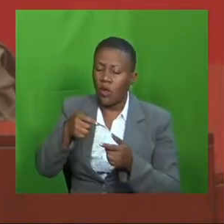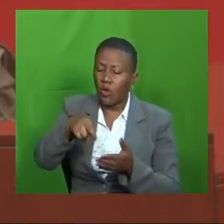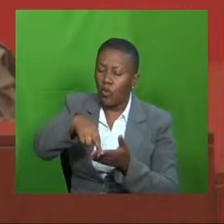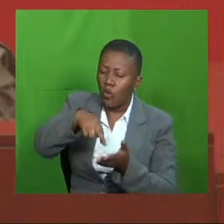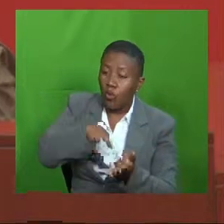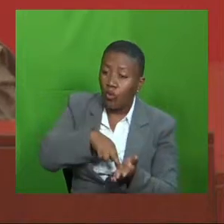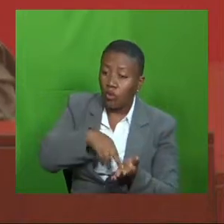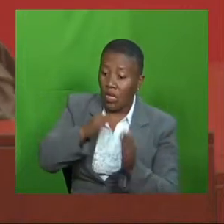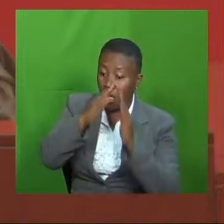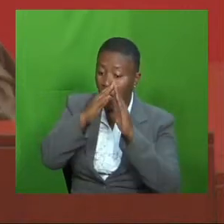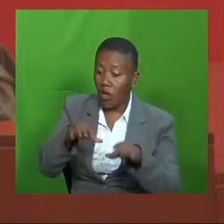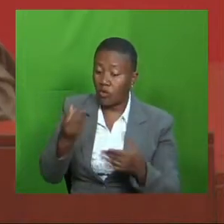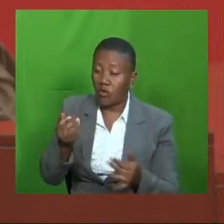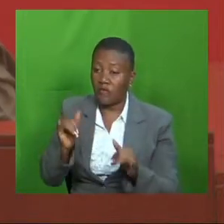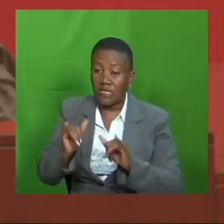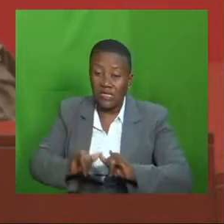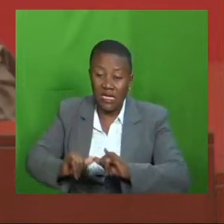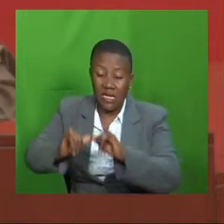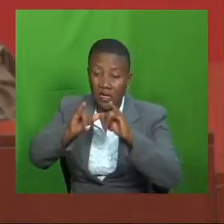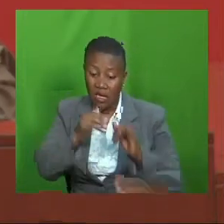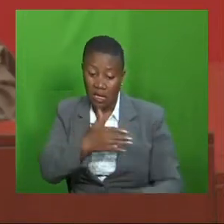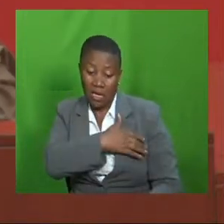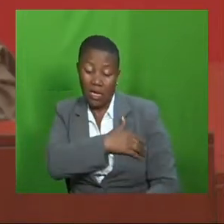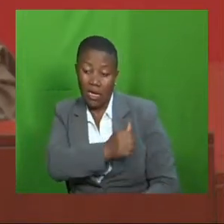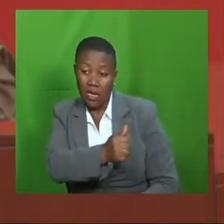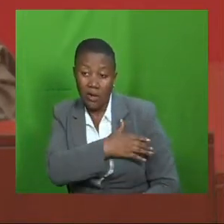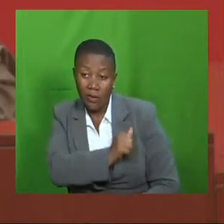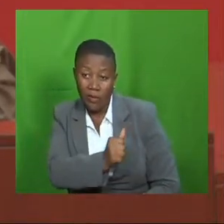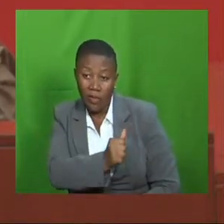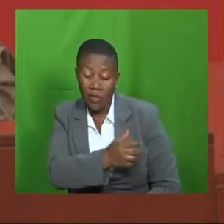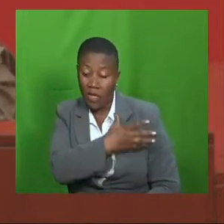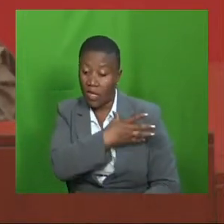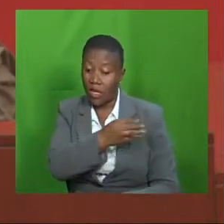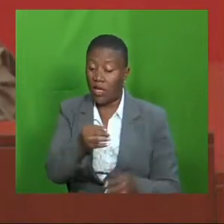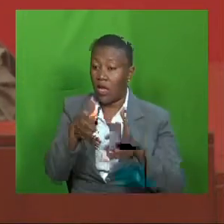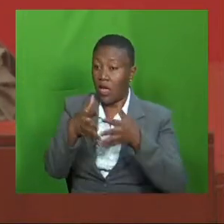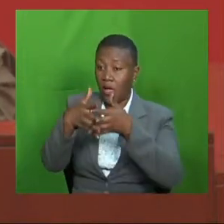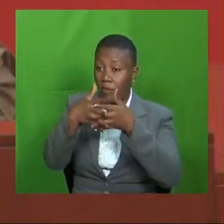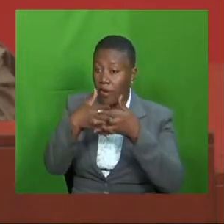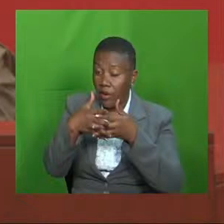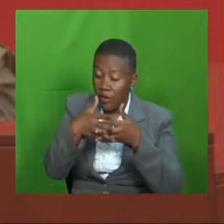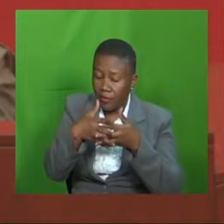Commons, Canada, and the United States of America.